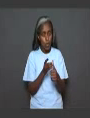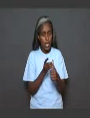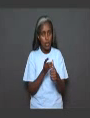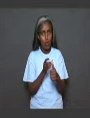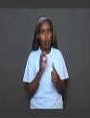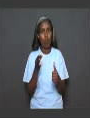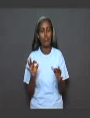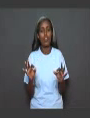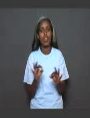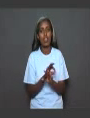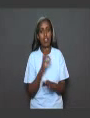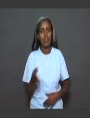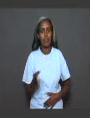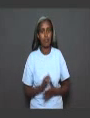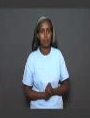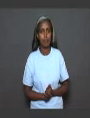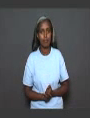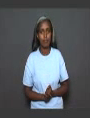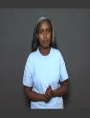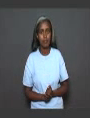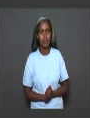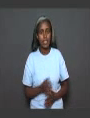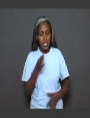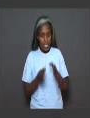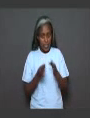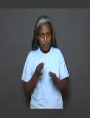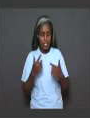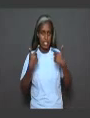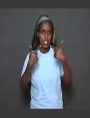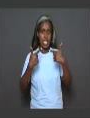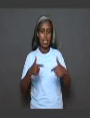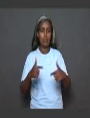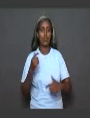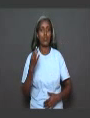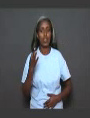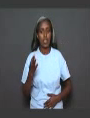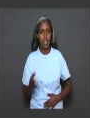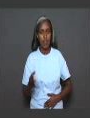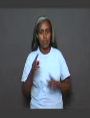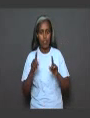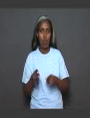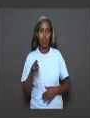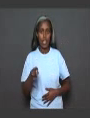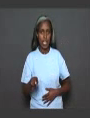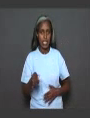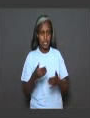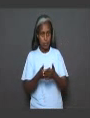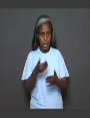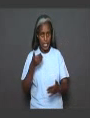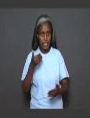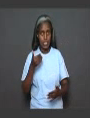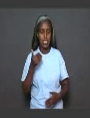domain of f. If the limit of f of x